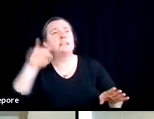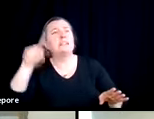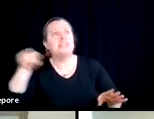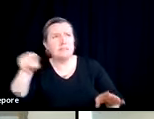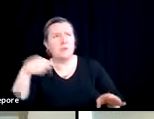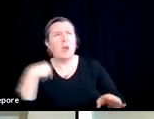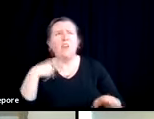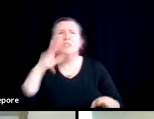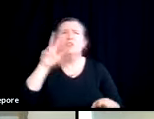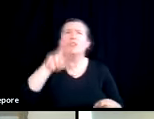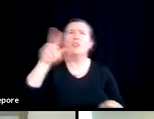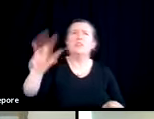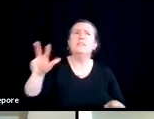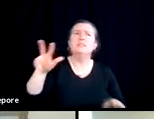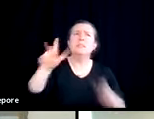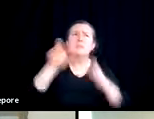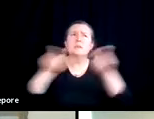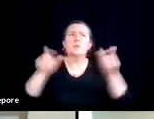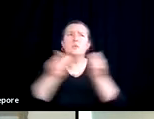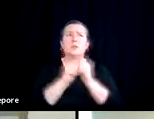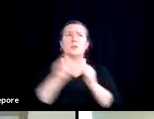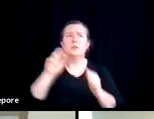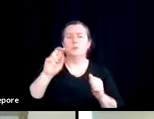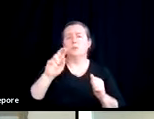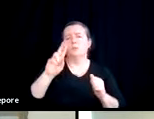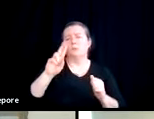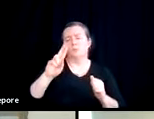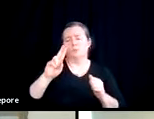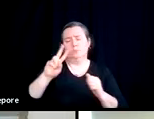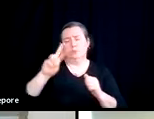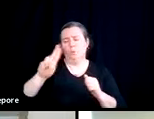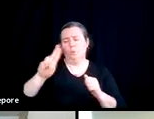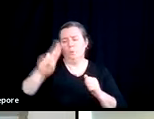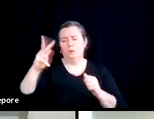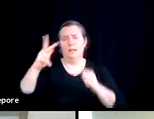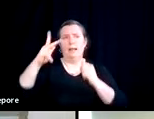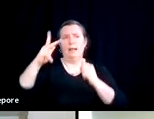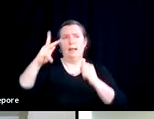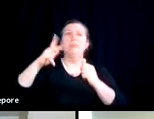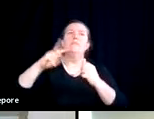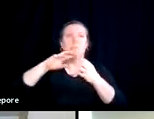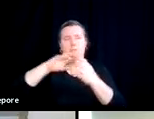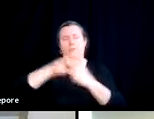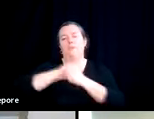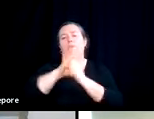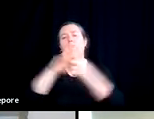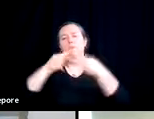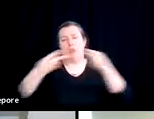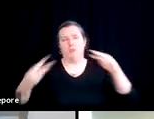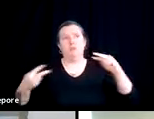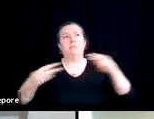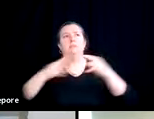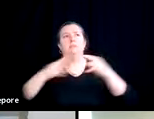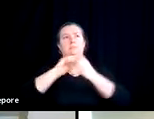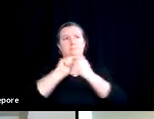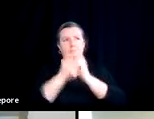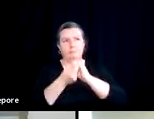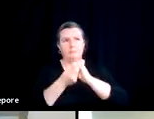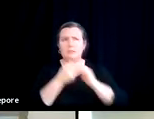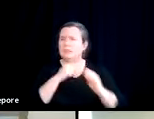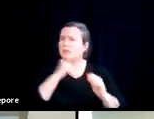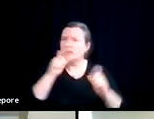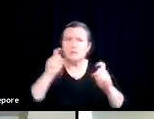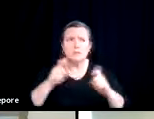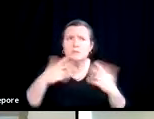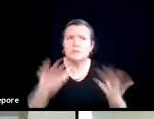variants confirmed in New Jersey. But since the state lab is not doing any testing yet, I do not believe, and these are